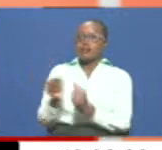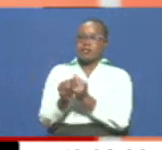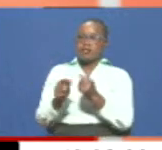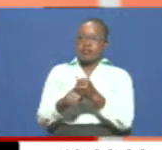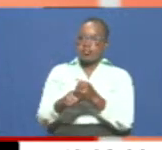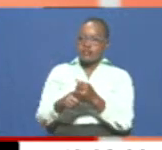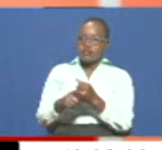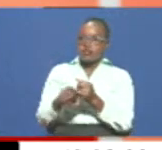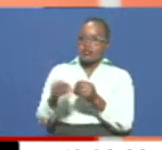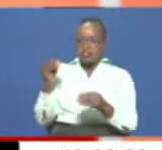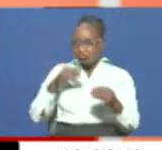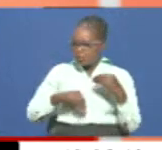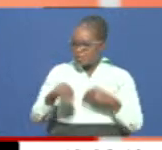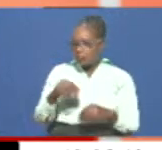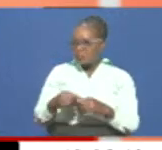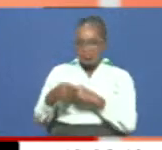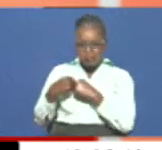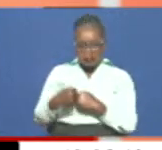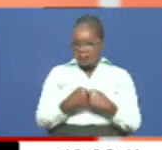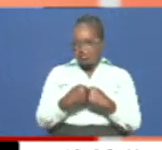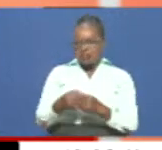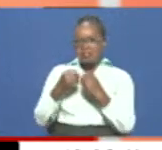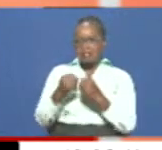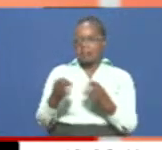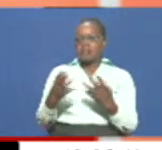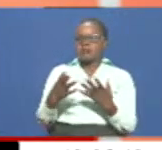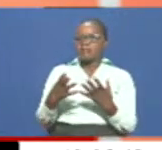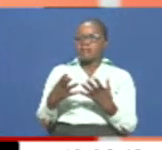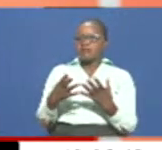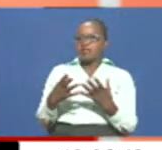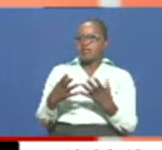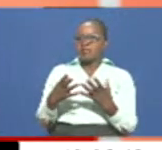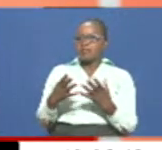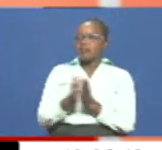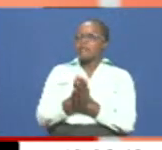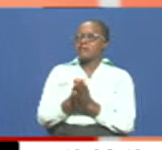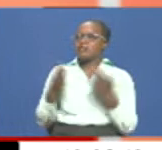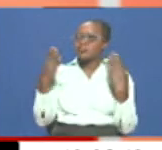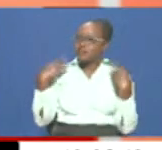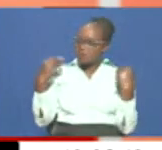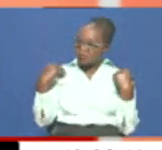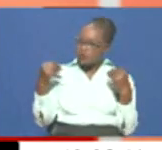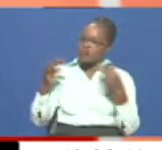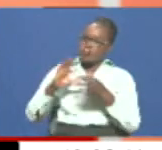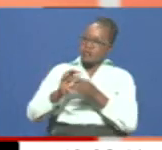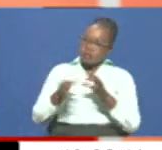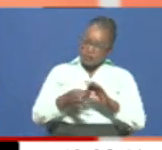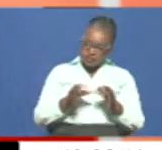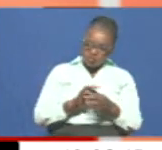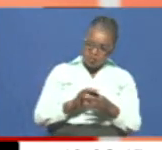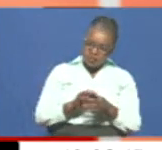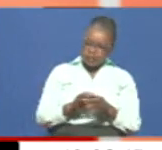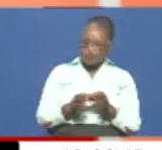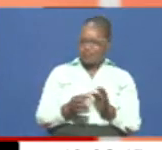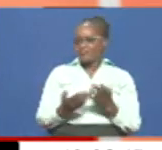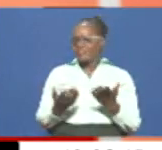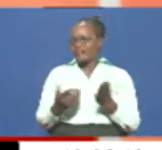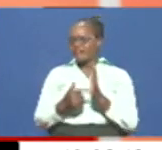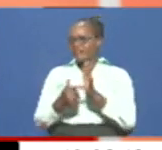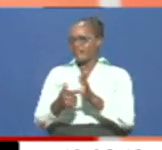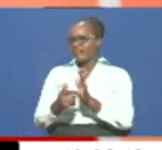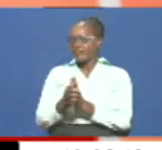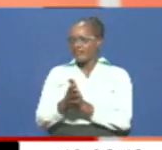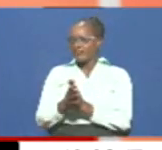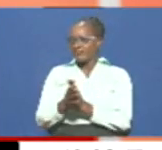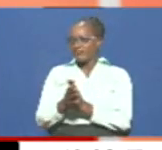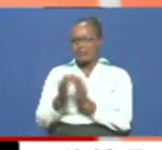a lot of other challenges within the sports fraternity and within the Olympic family had painted the National Olympic Committee in extremely